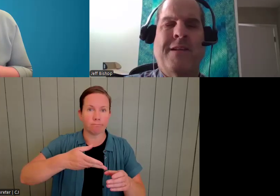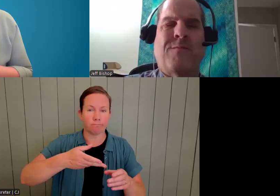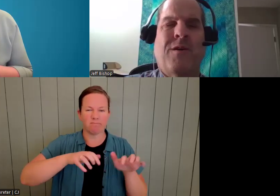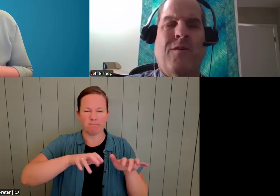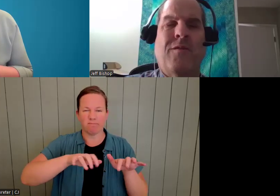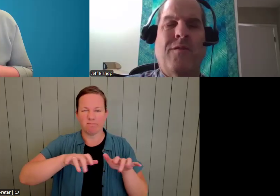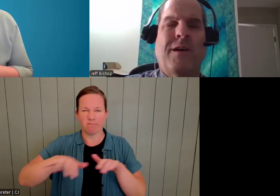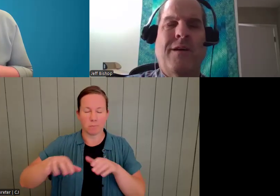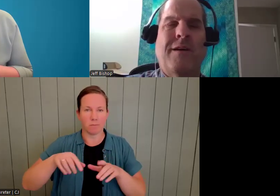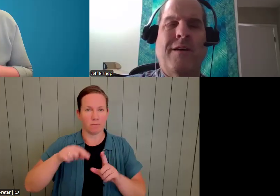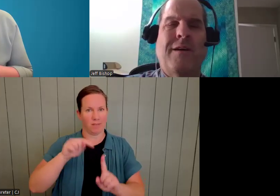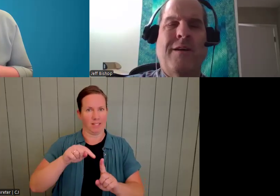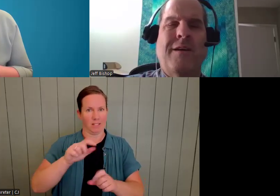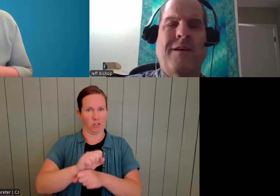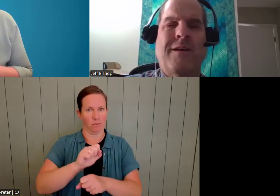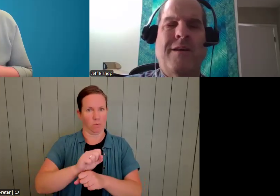in this role?